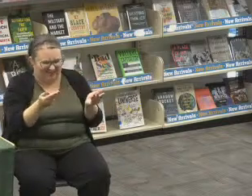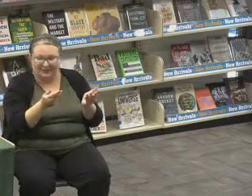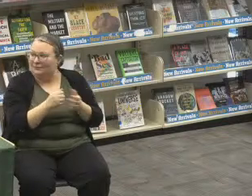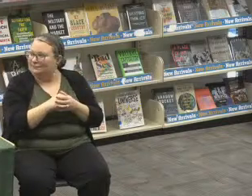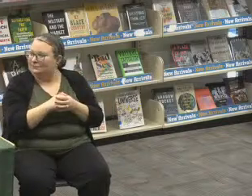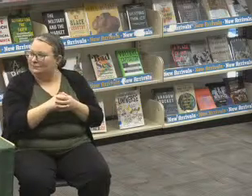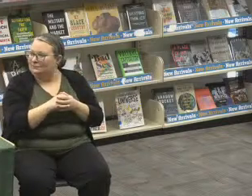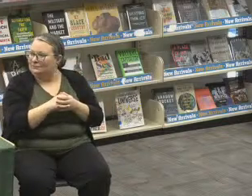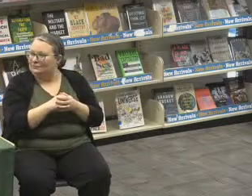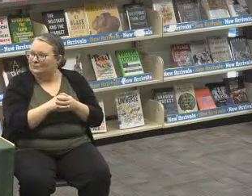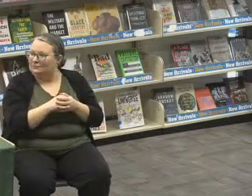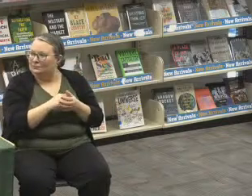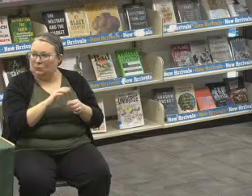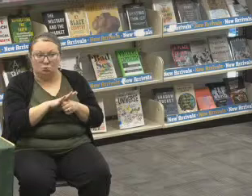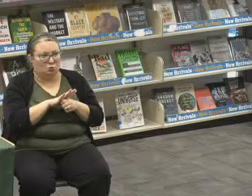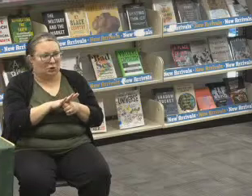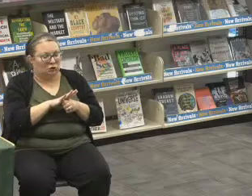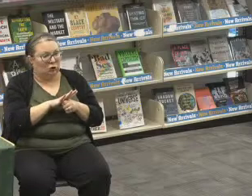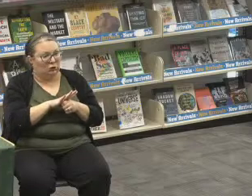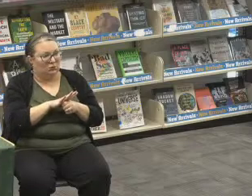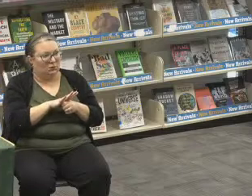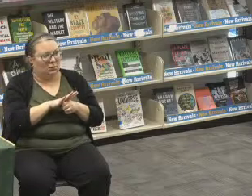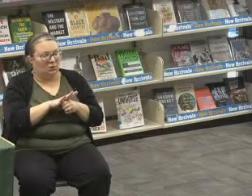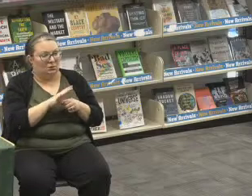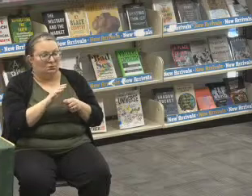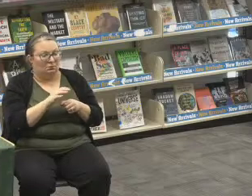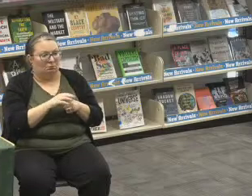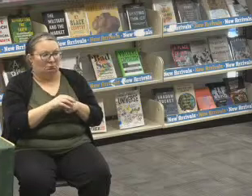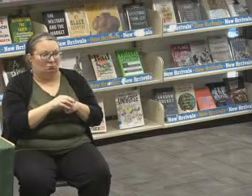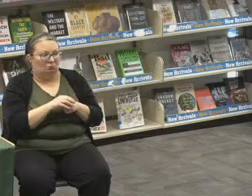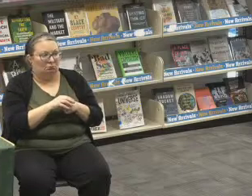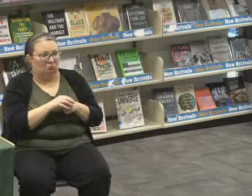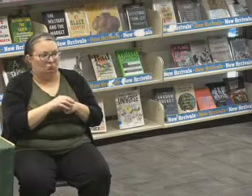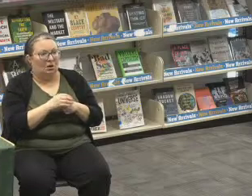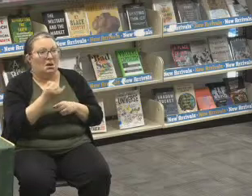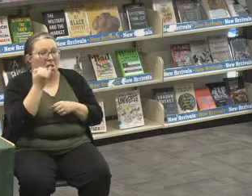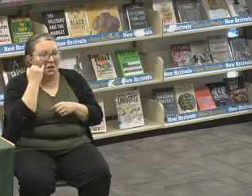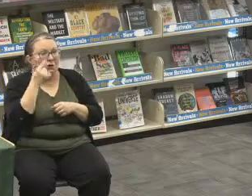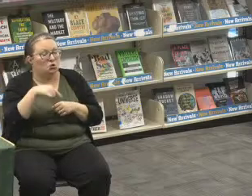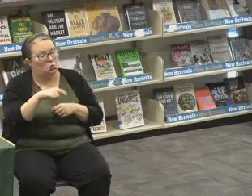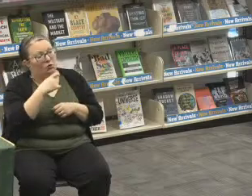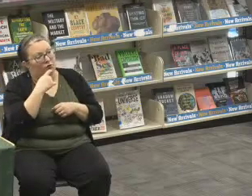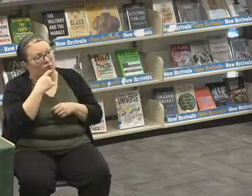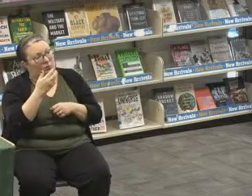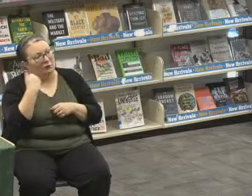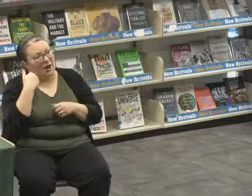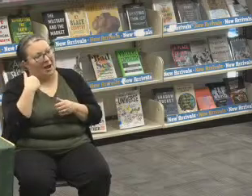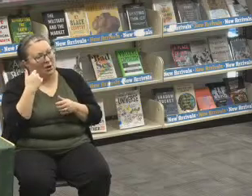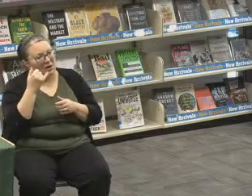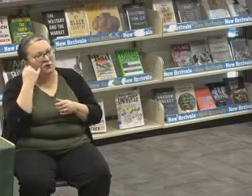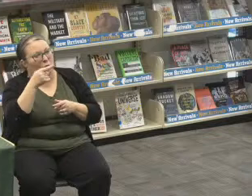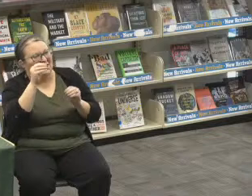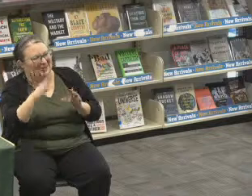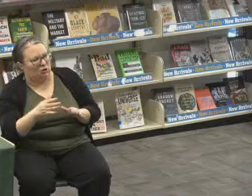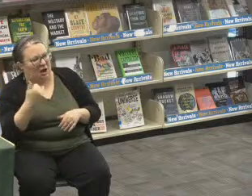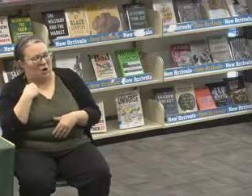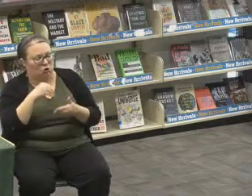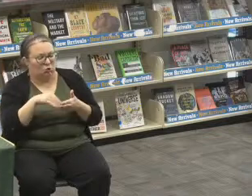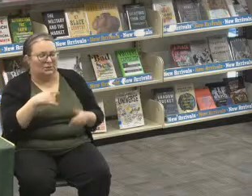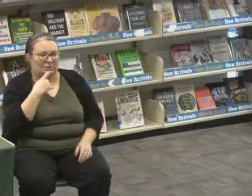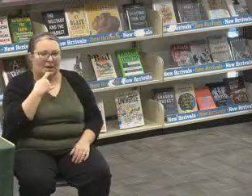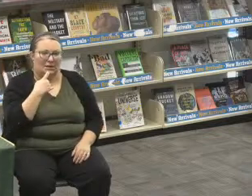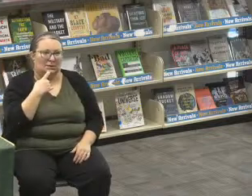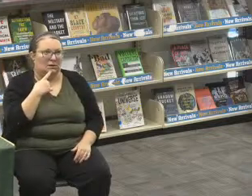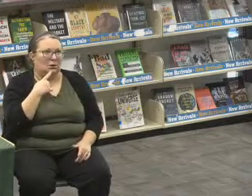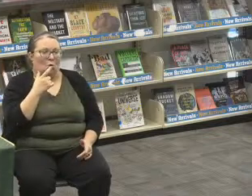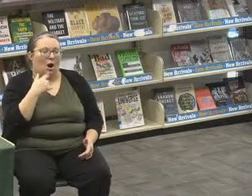that. We're pressured. If you have ever had a student, if you're a teacher, if you've ever had a student that